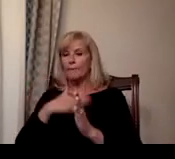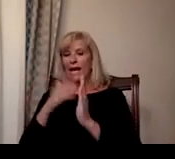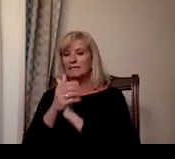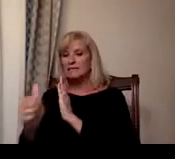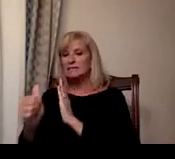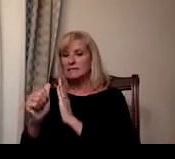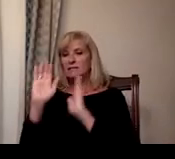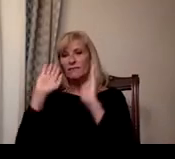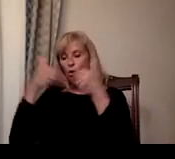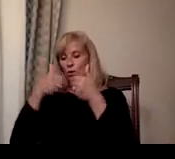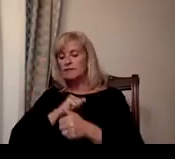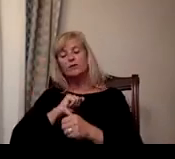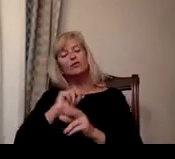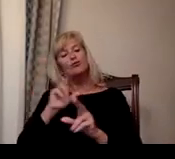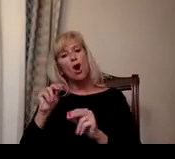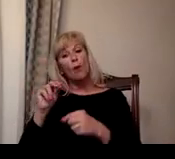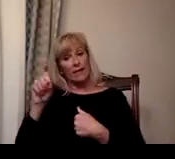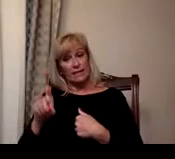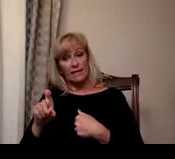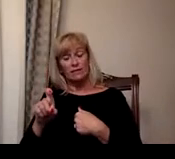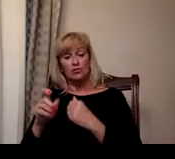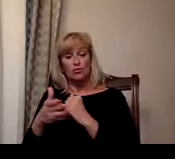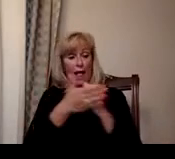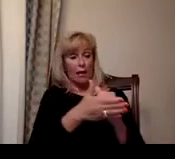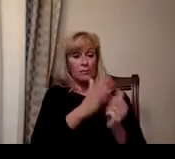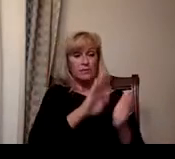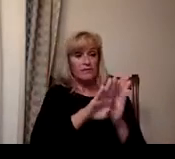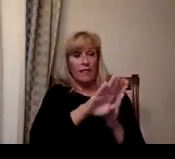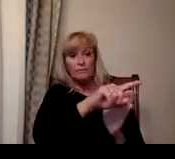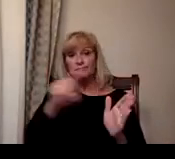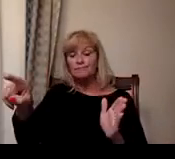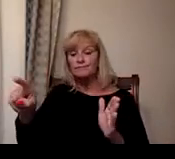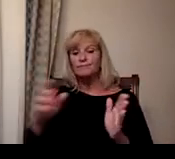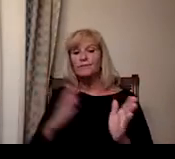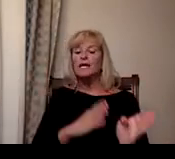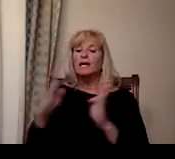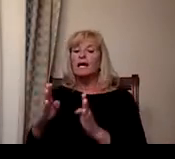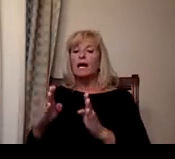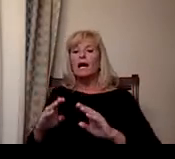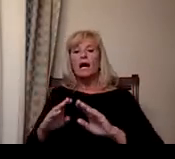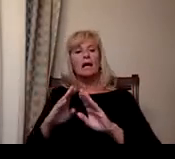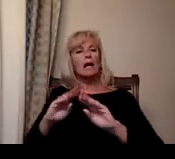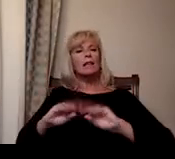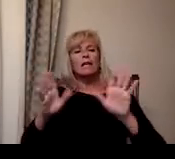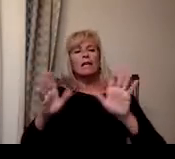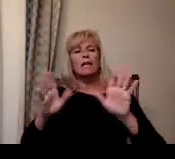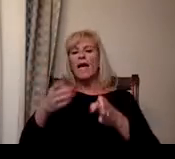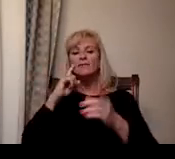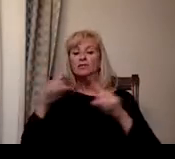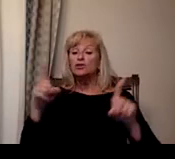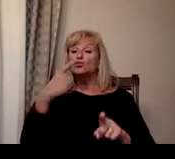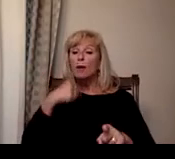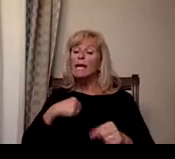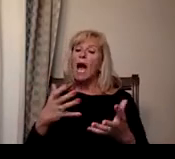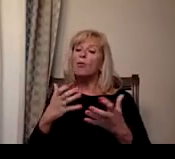for myself. I need to help develop that. Clear path to success. You tell me, Jenna, I want to make $500 a